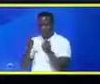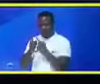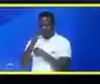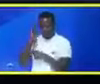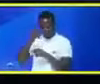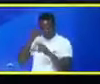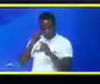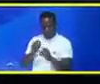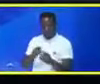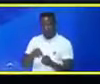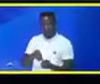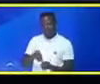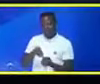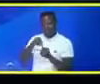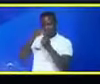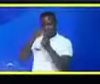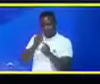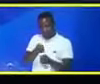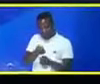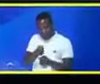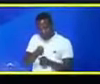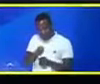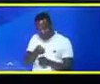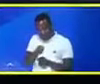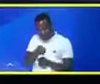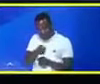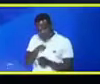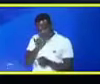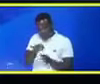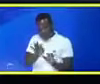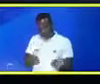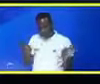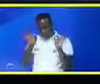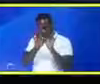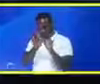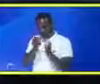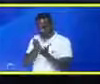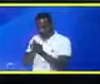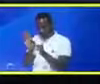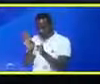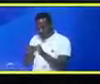spiritual keys that are responsible for opening closed doors.